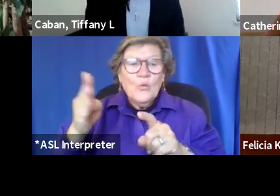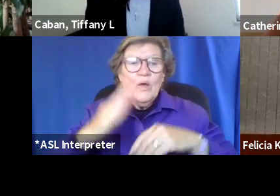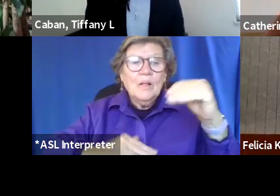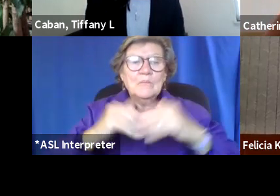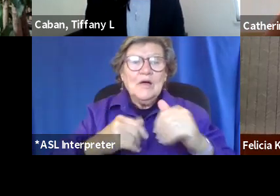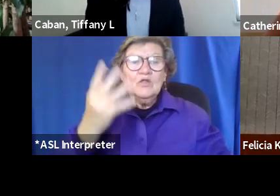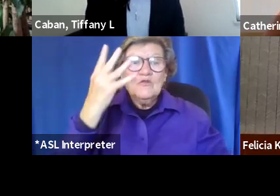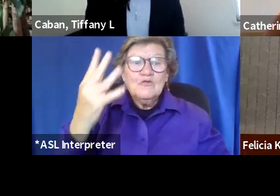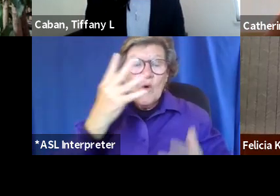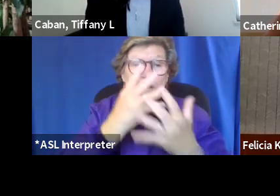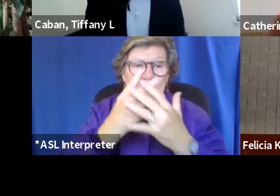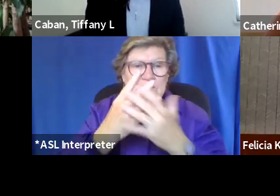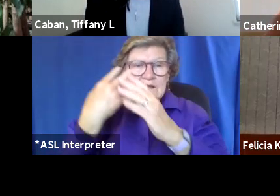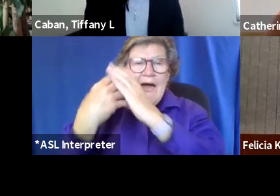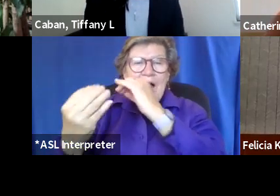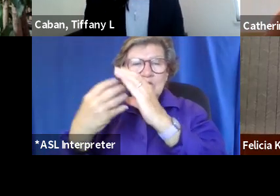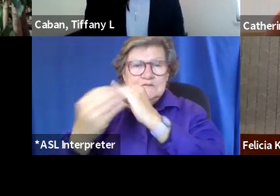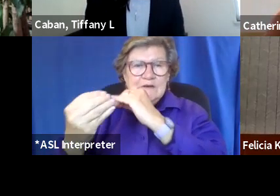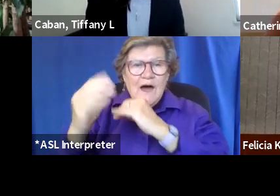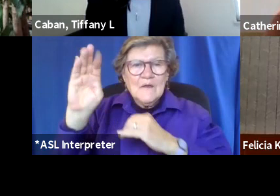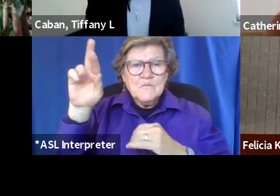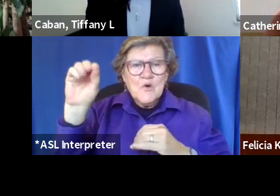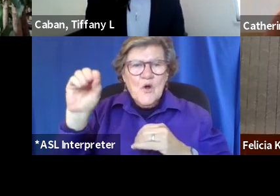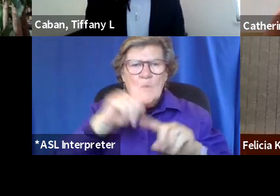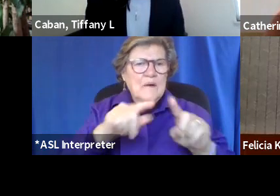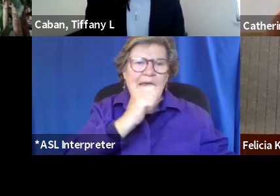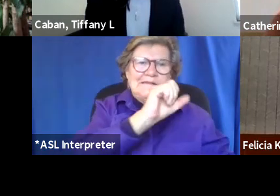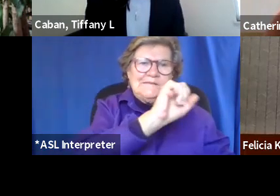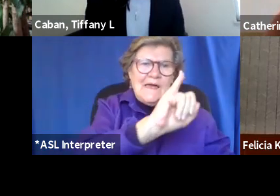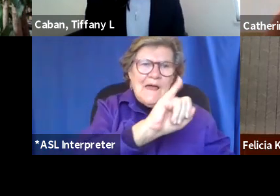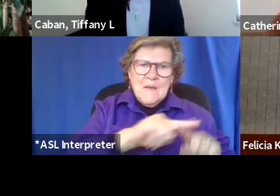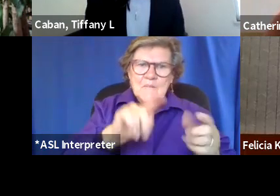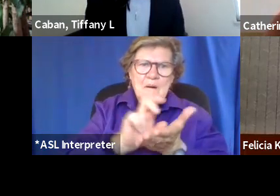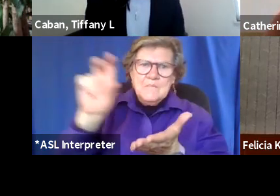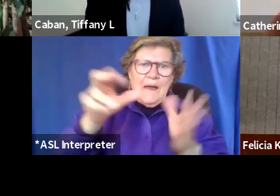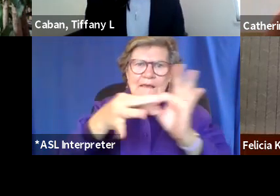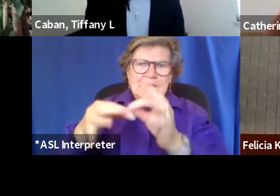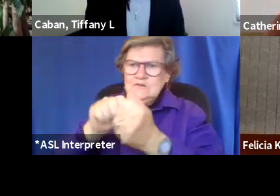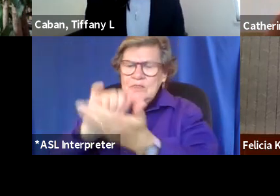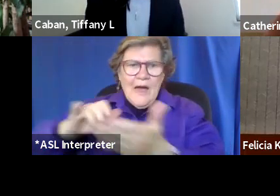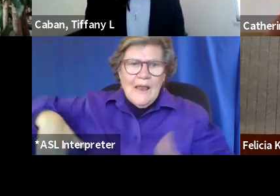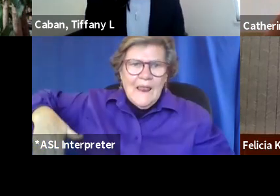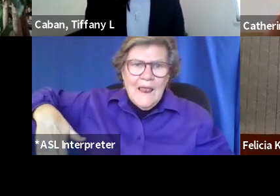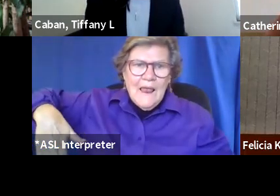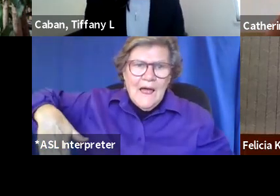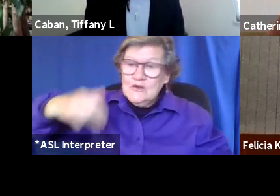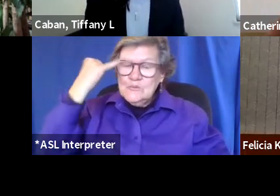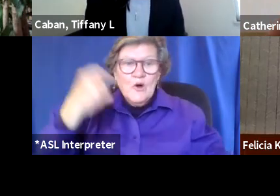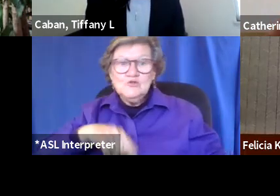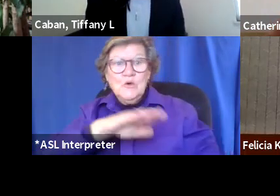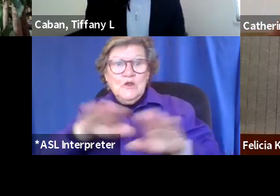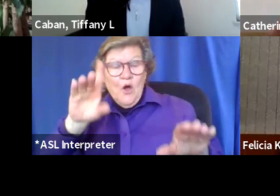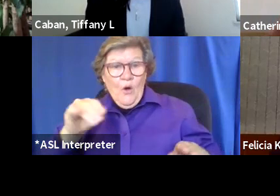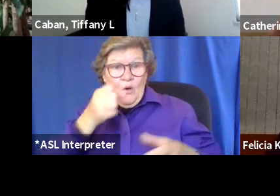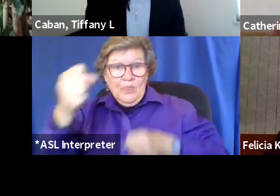in the outer boroughs other than Staten Island, but there's no money yet appropriated to it. So what if we don't get to that point? And what are we going to do?